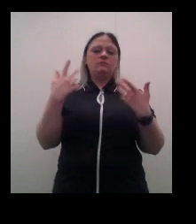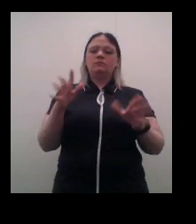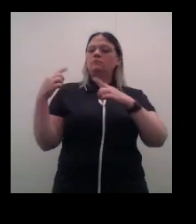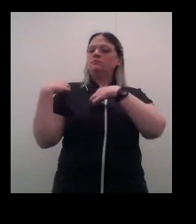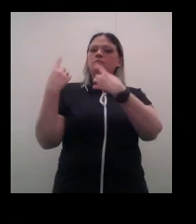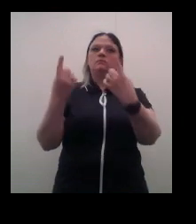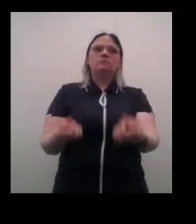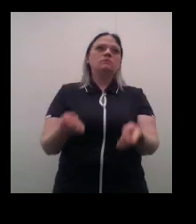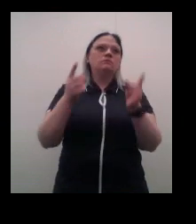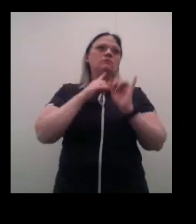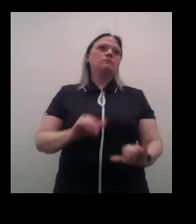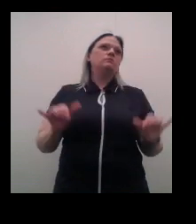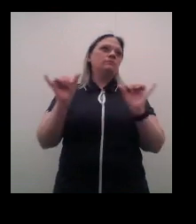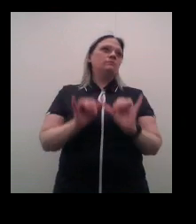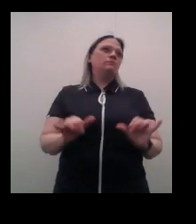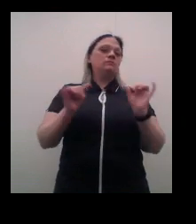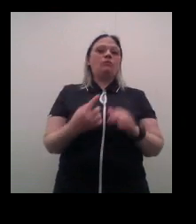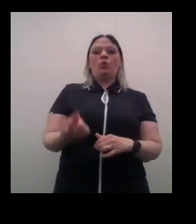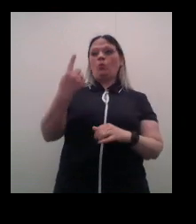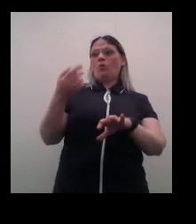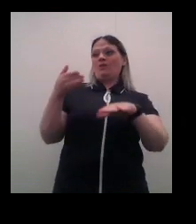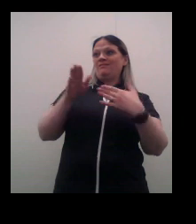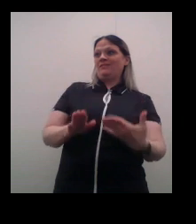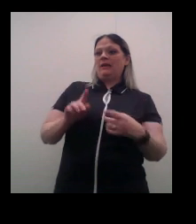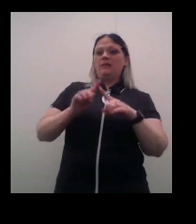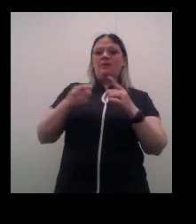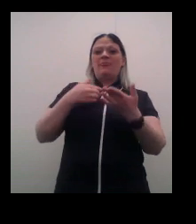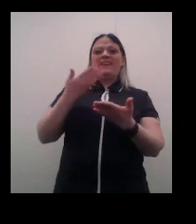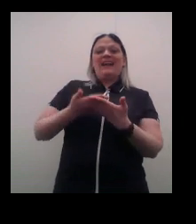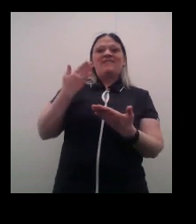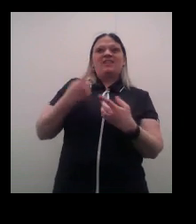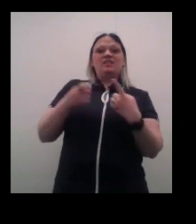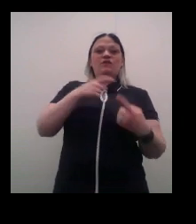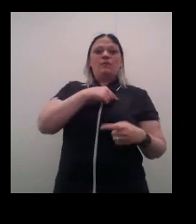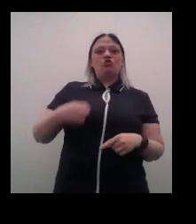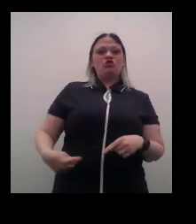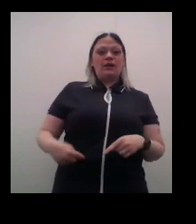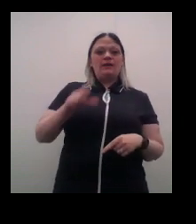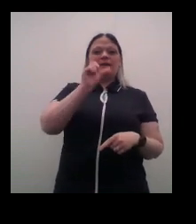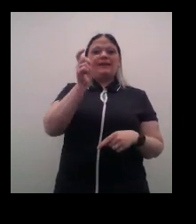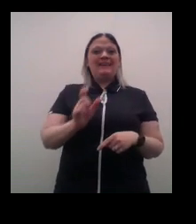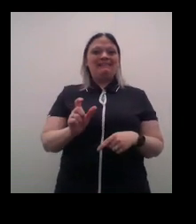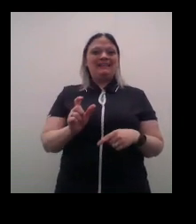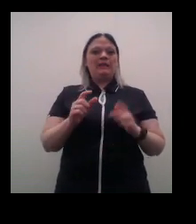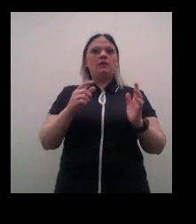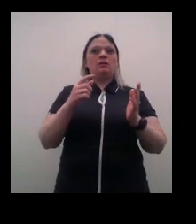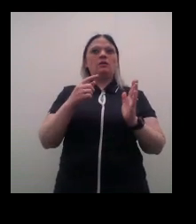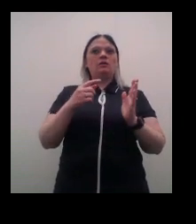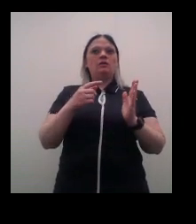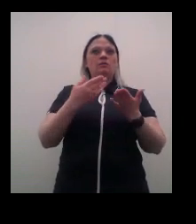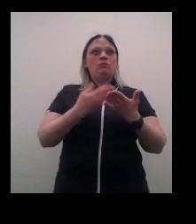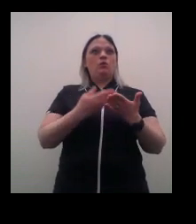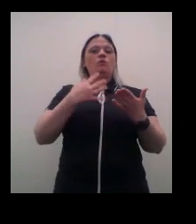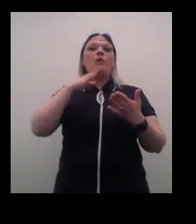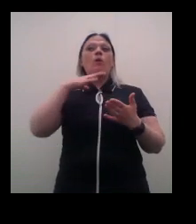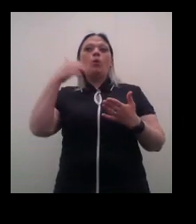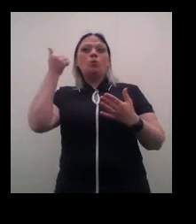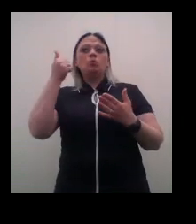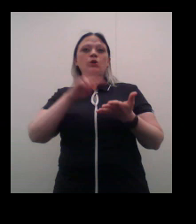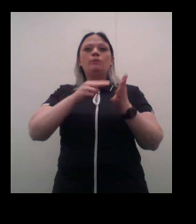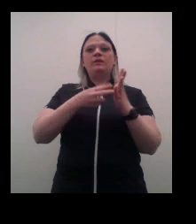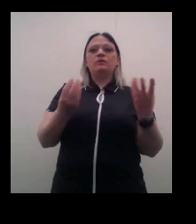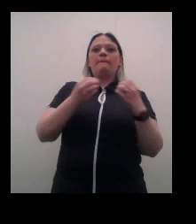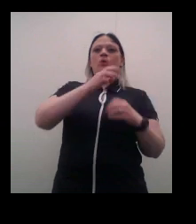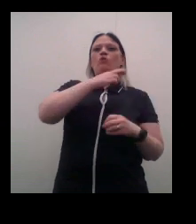we had 1 case or 1 death, the evidence from China and Italy showed that the older you are, the more at risk you are